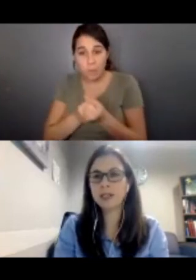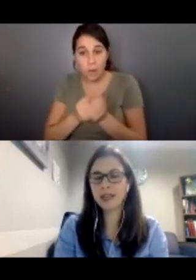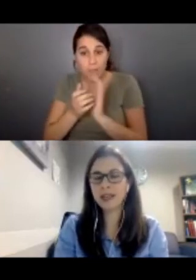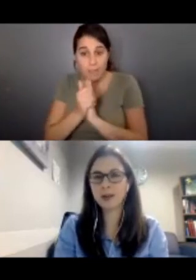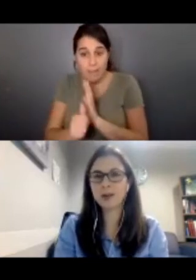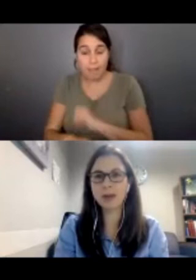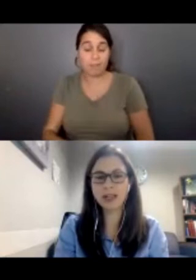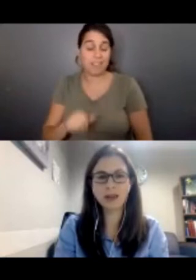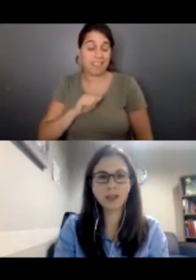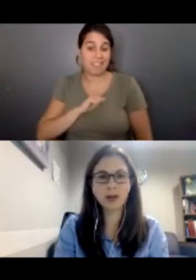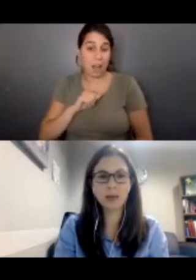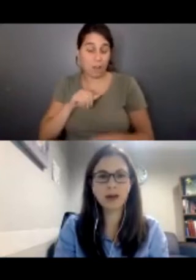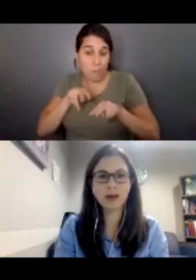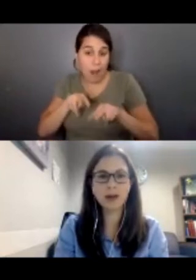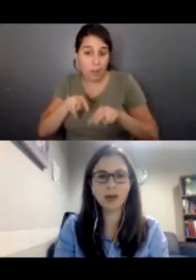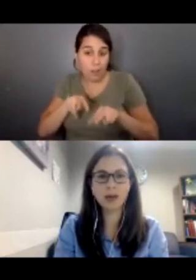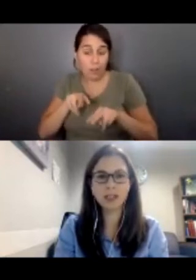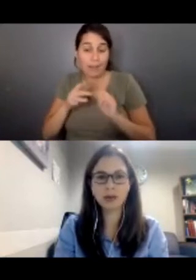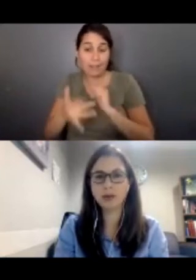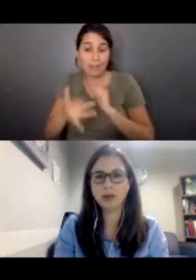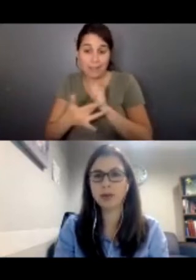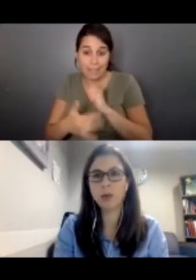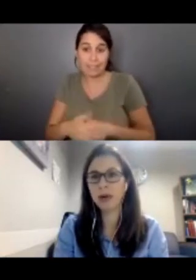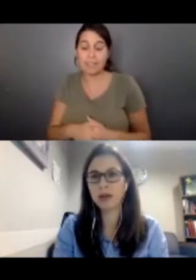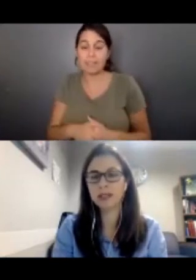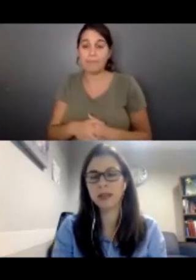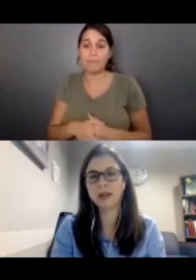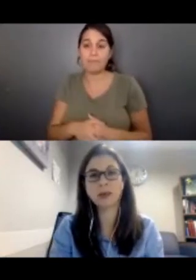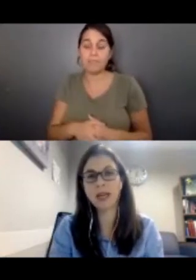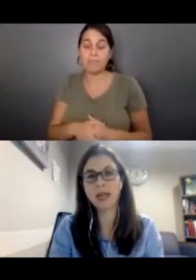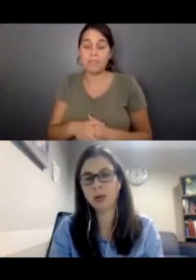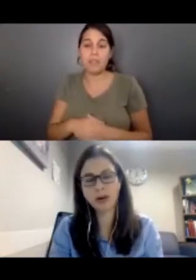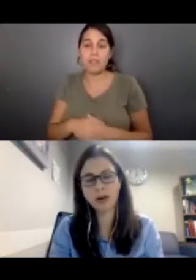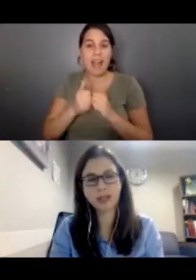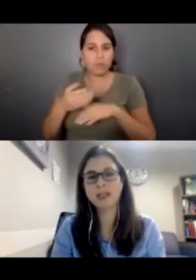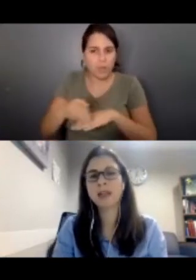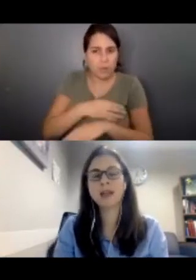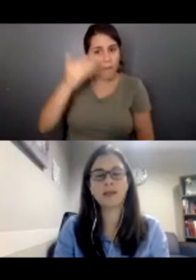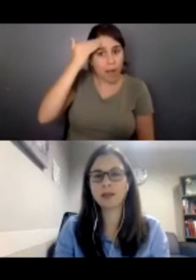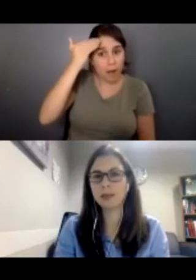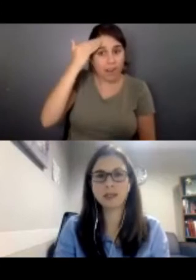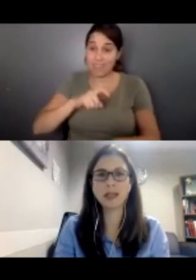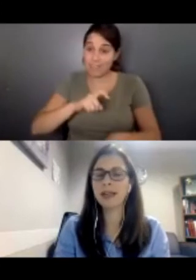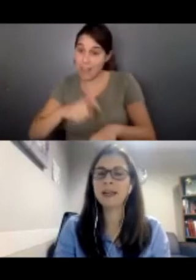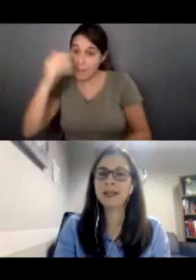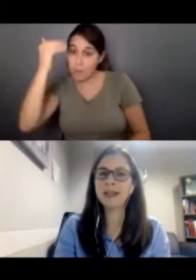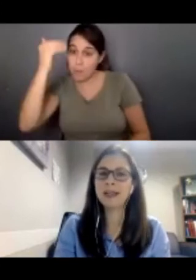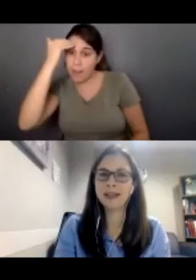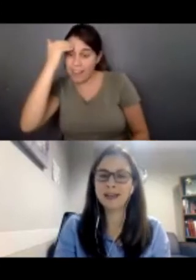Self-monitoring techniques are also a big thing that we talk about, ways to sort of improve awareness or time awareness. For example,